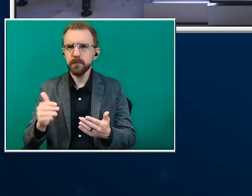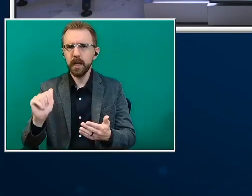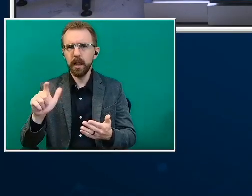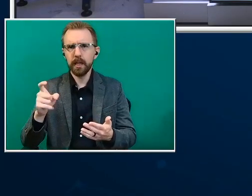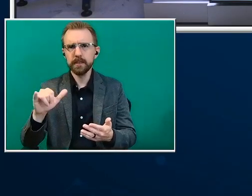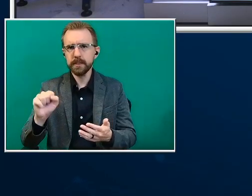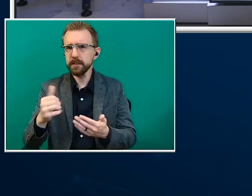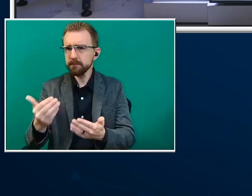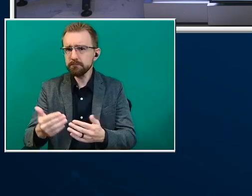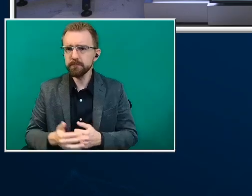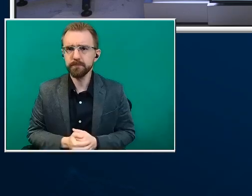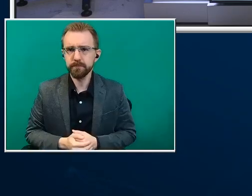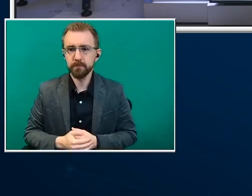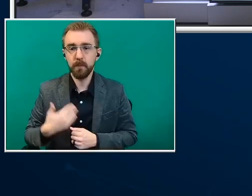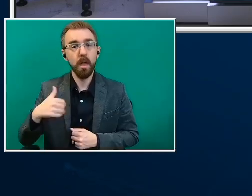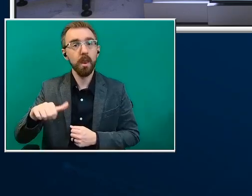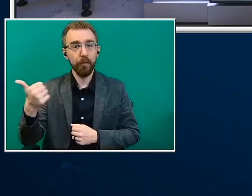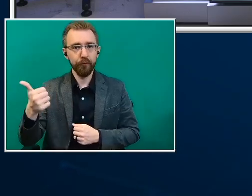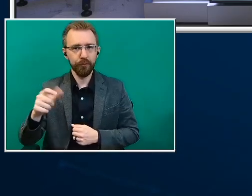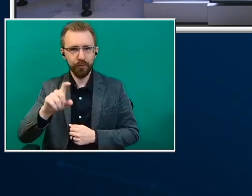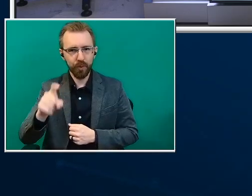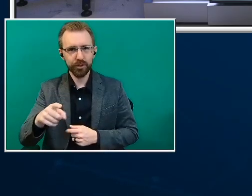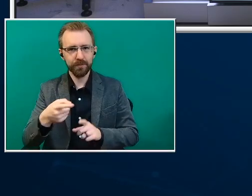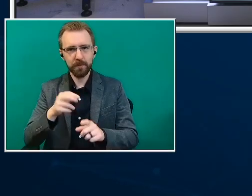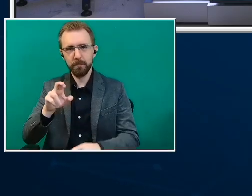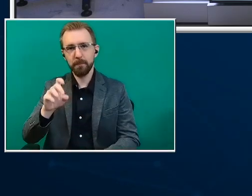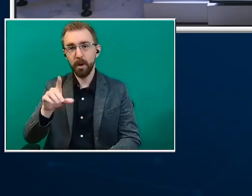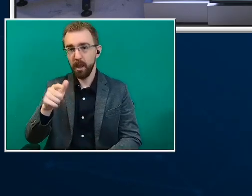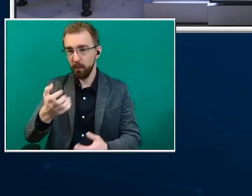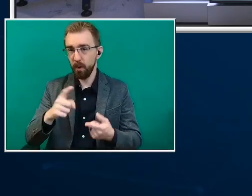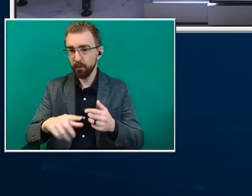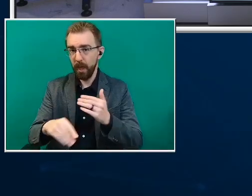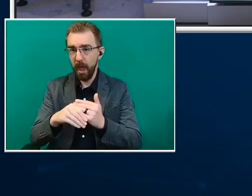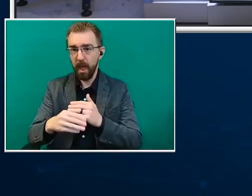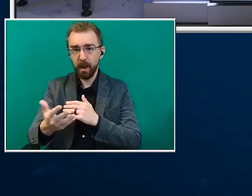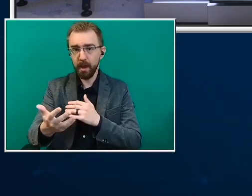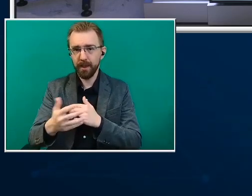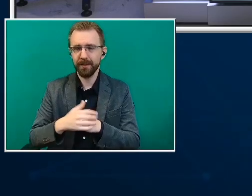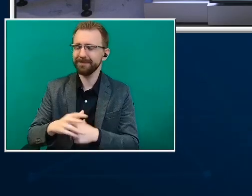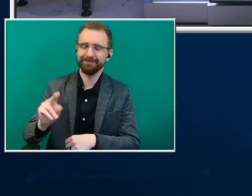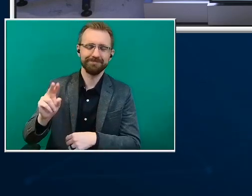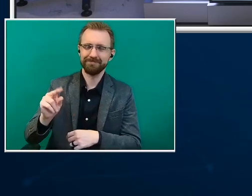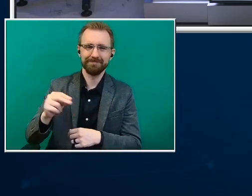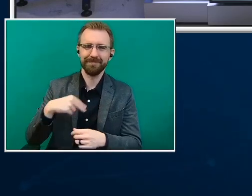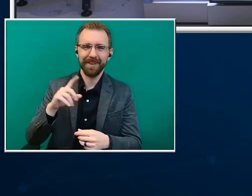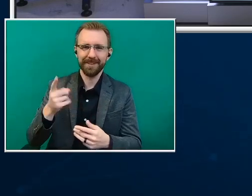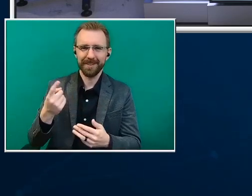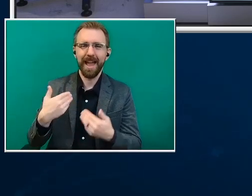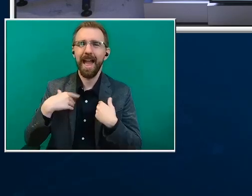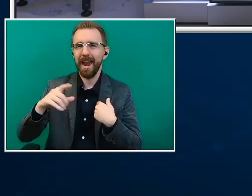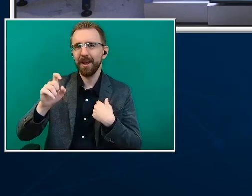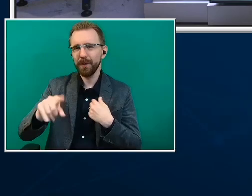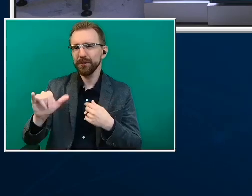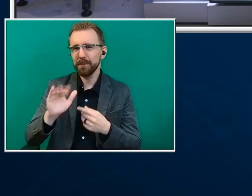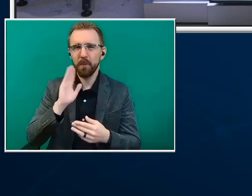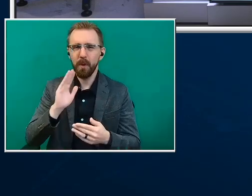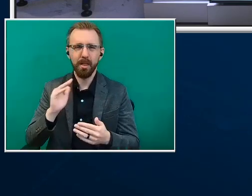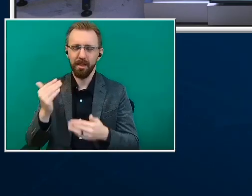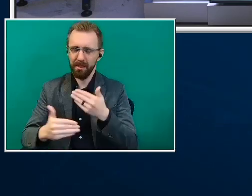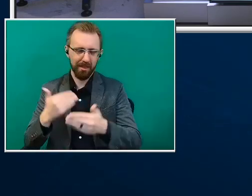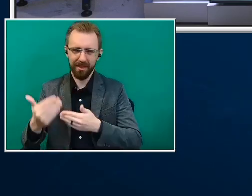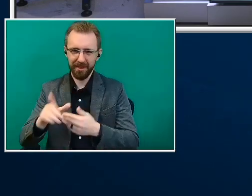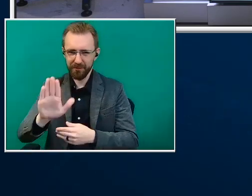I had another question from Brenda, but did you want to add something to that, Dr. Stites? I had a question too, but let's get yours first.